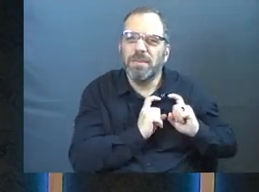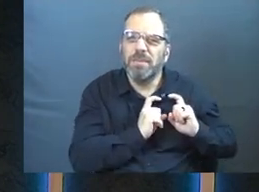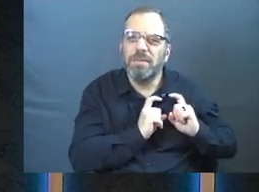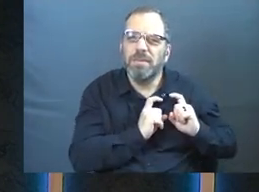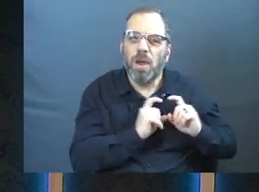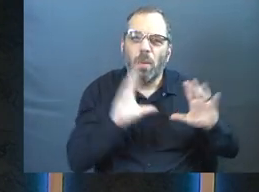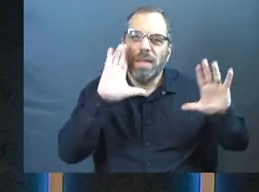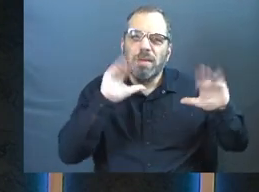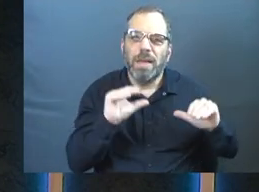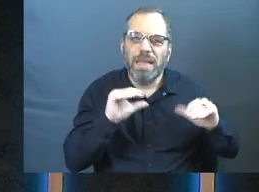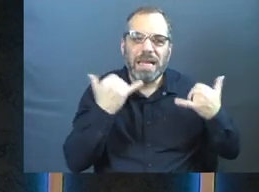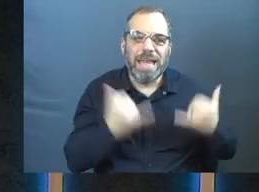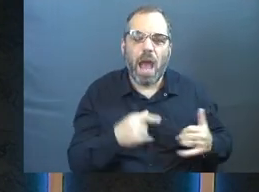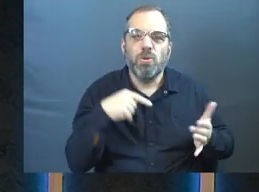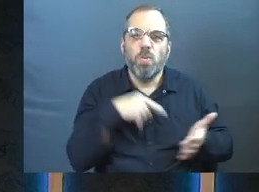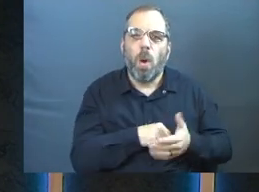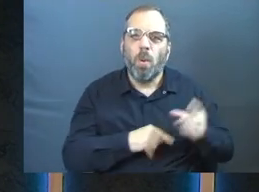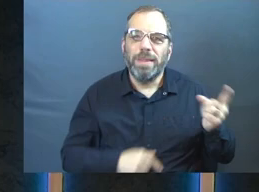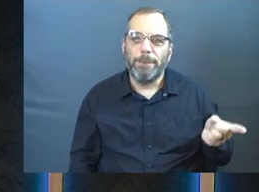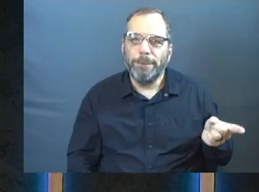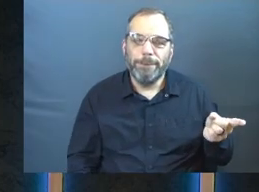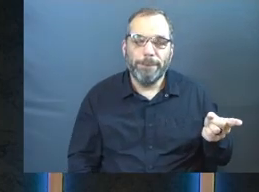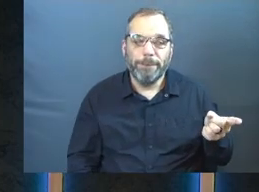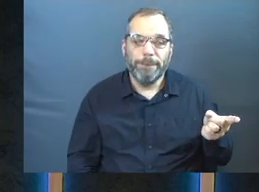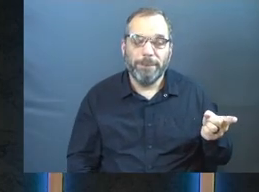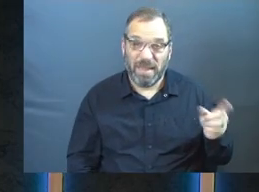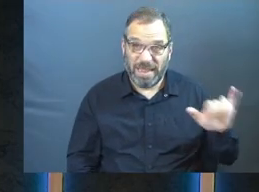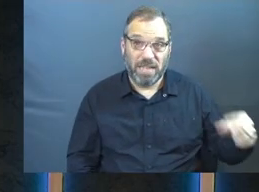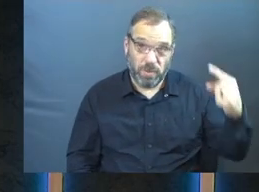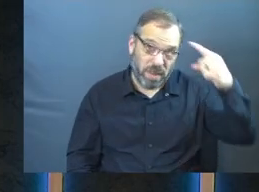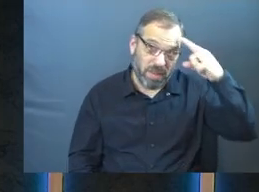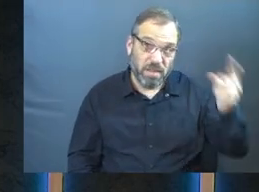with an expectation of, now you owe me.